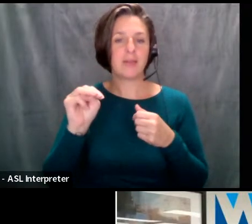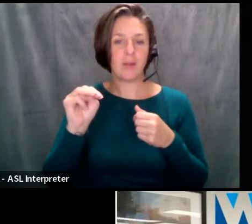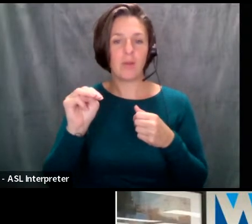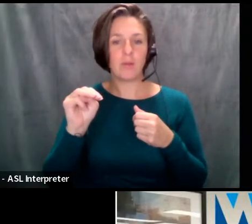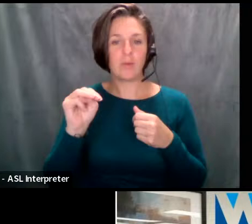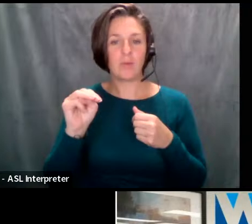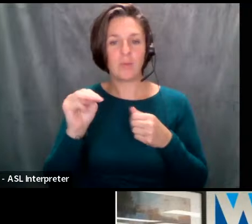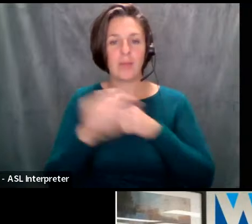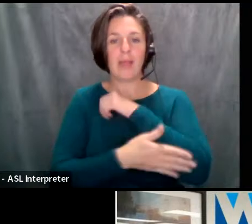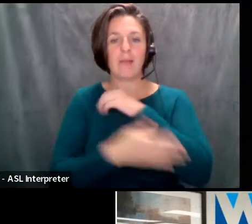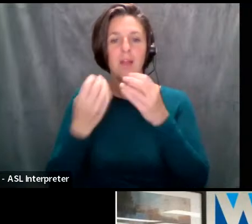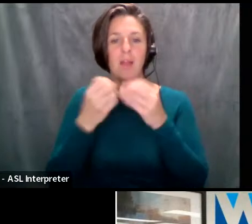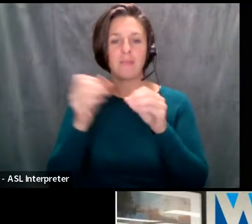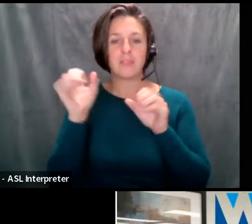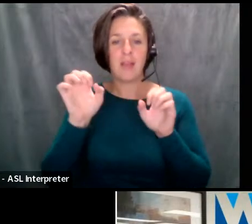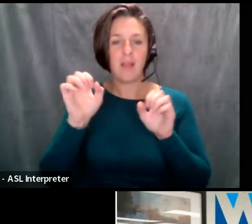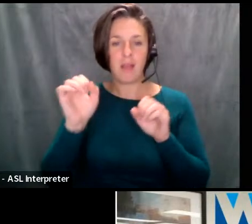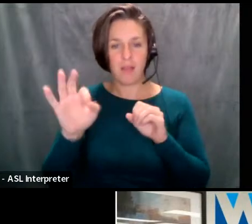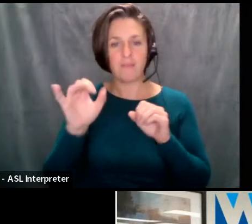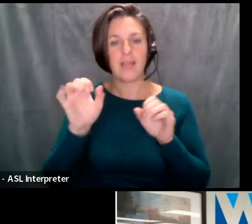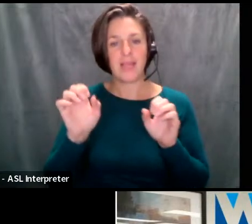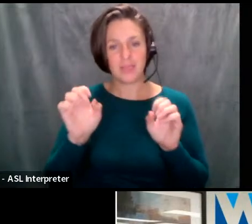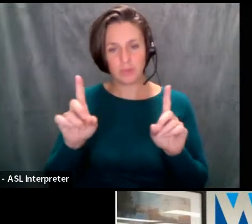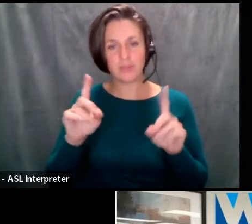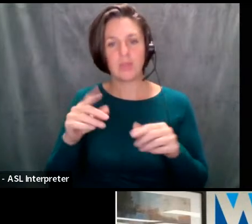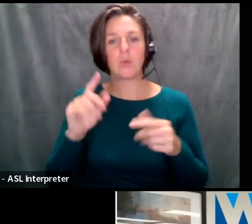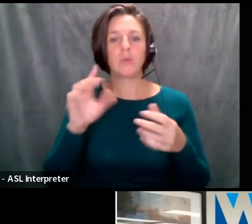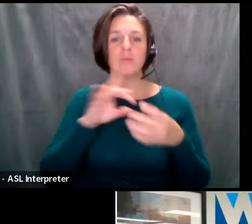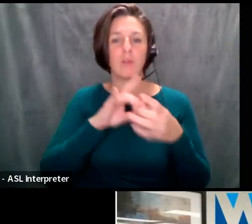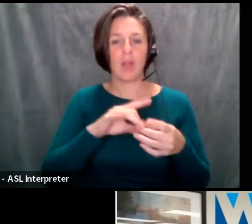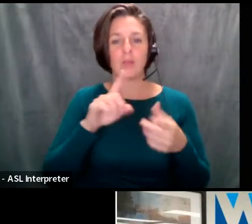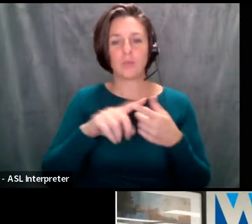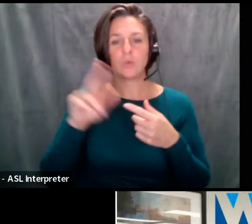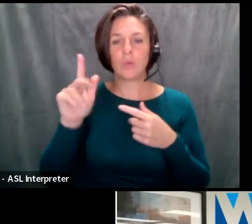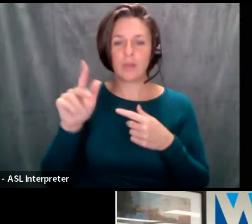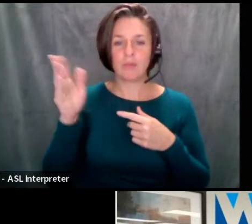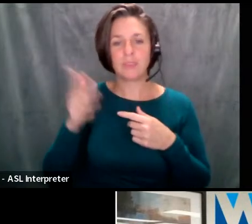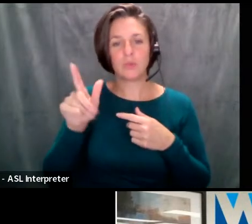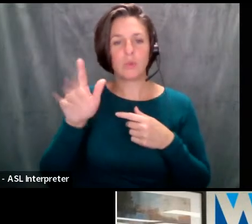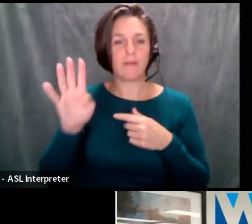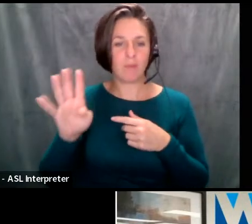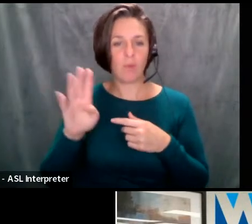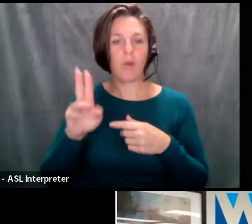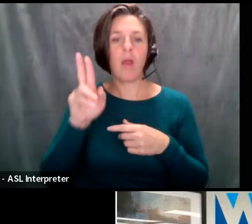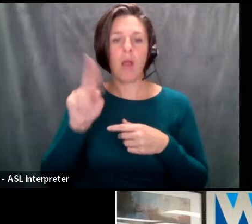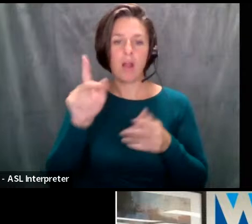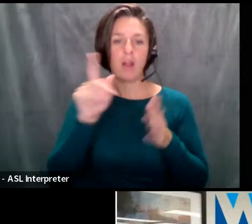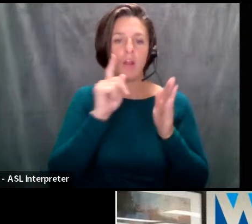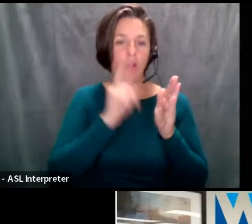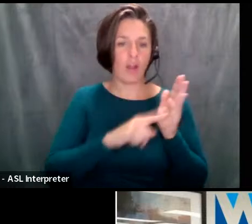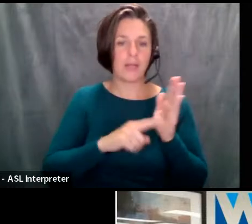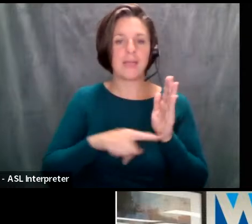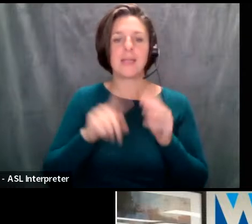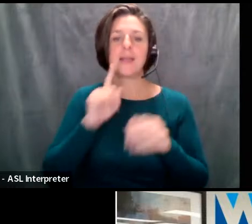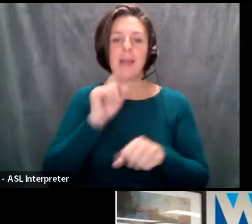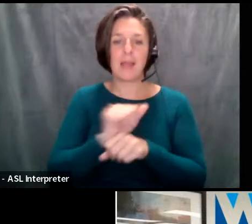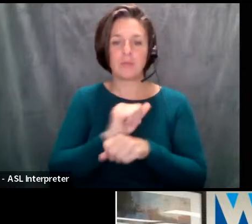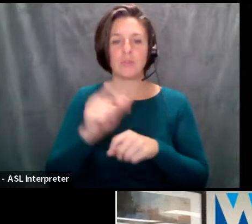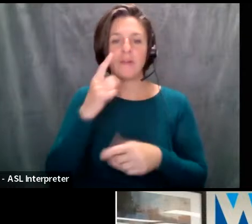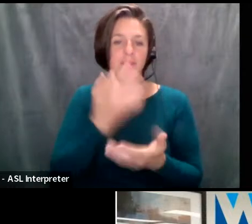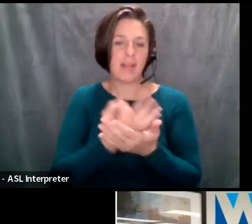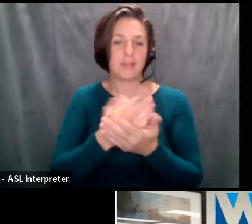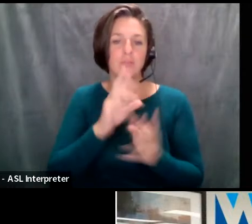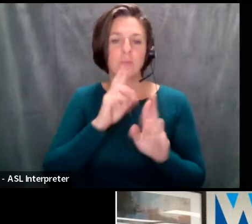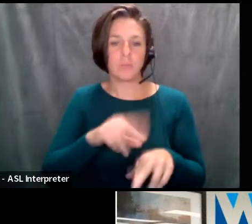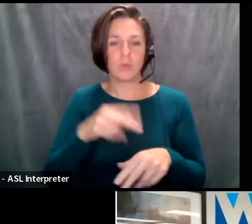with regard to the 2023-2024 unaudited actuals financial reports for Design Tech High School, which is one